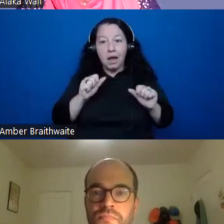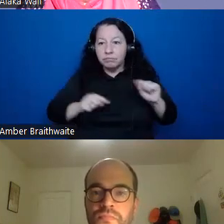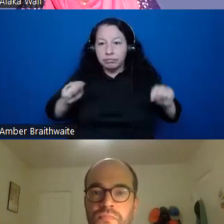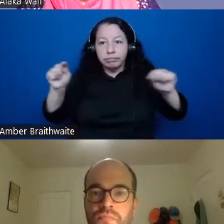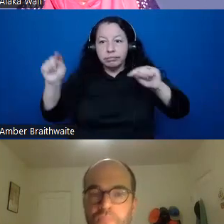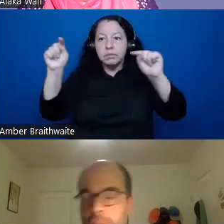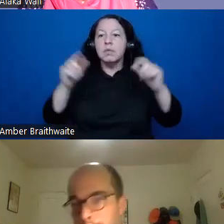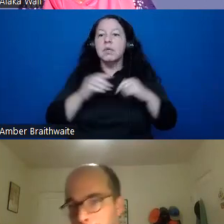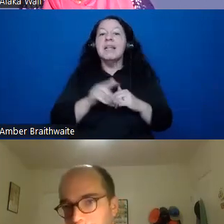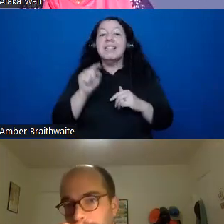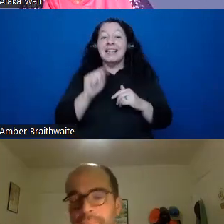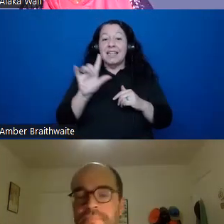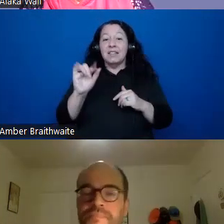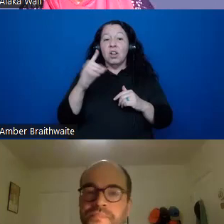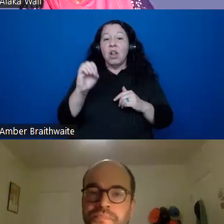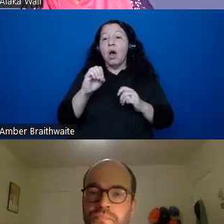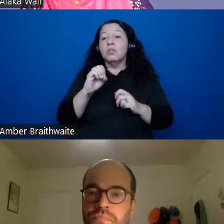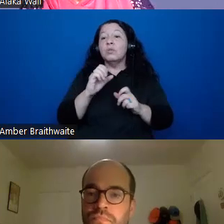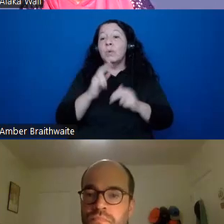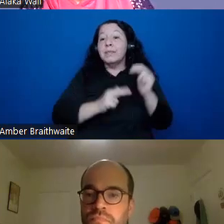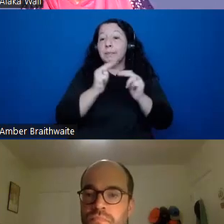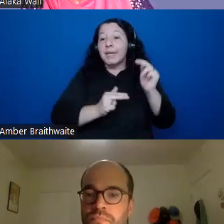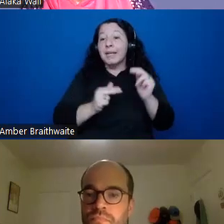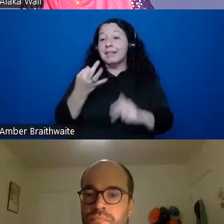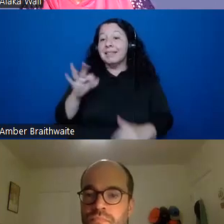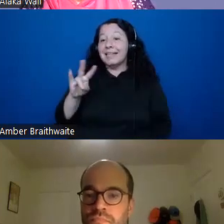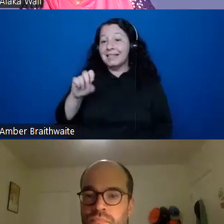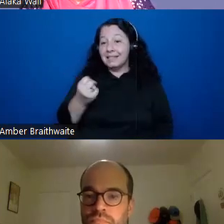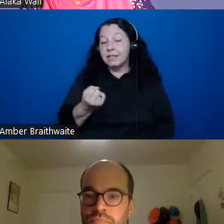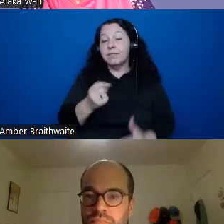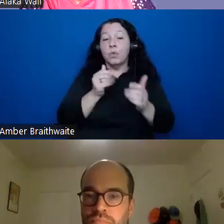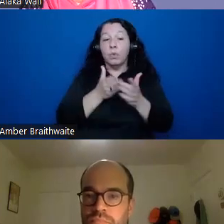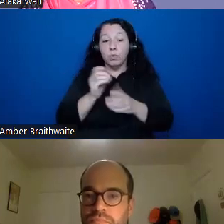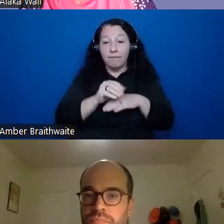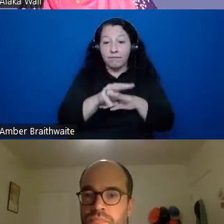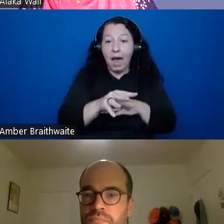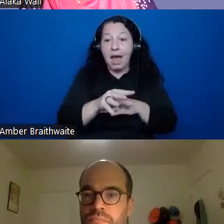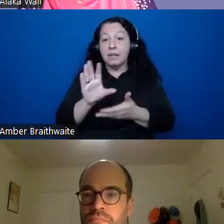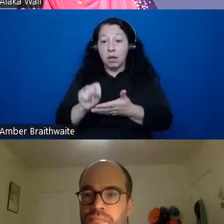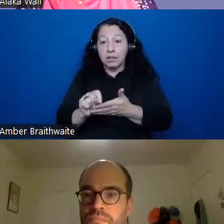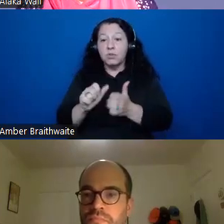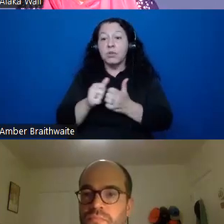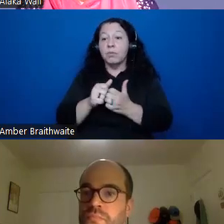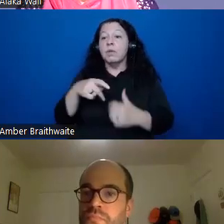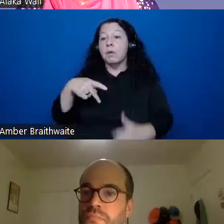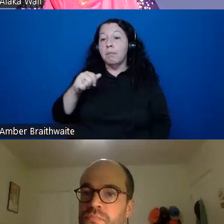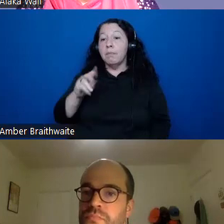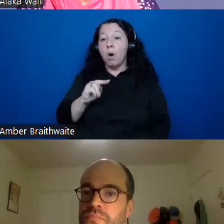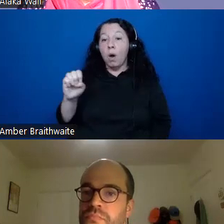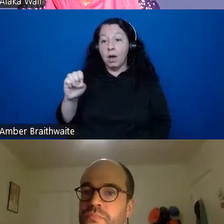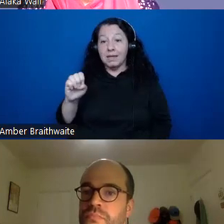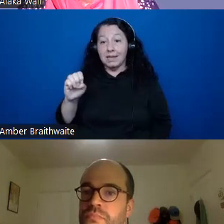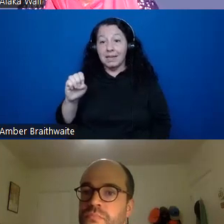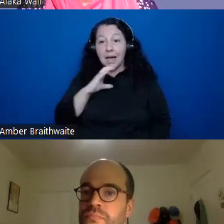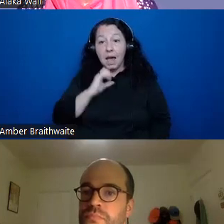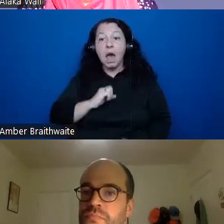in the 1970s with the advice and consultation of Pawnee elders who came and helped the museum staff at